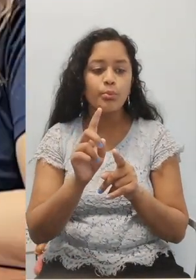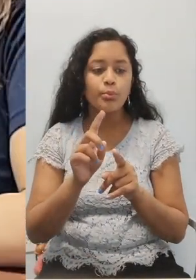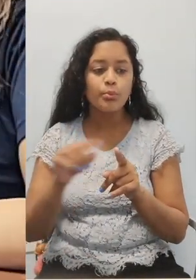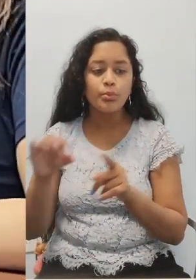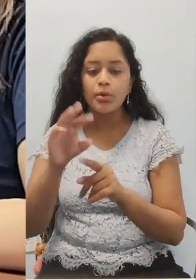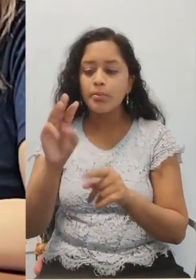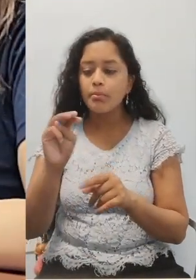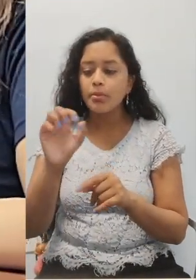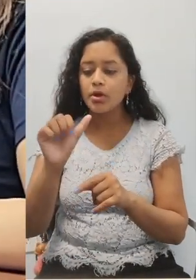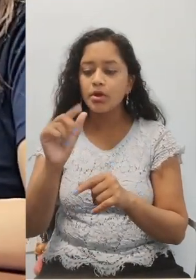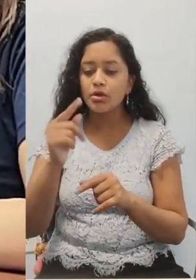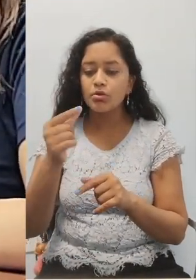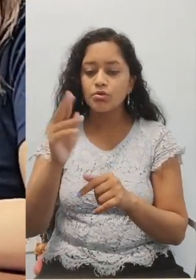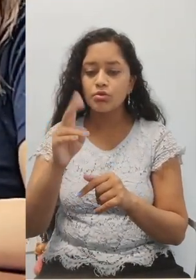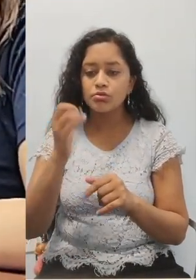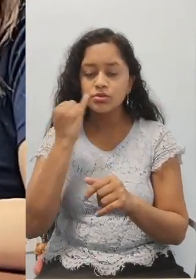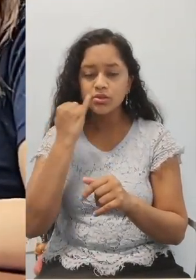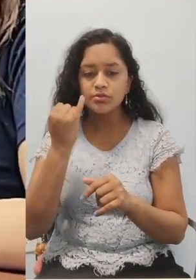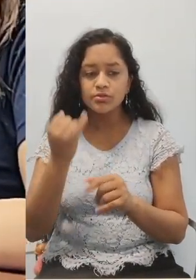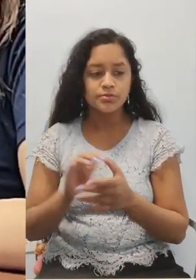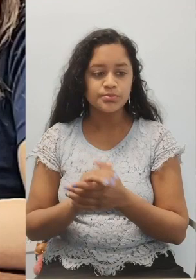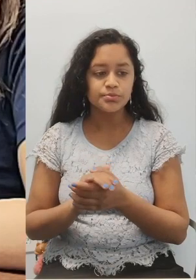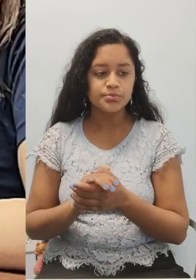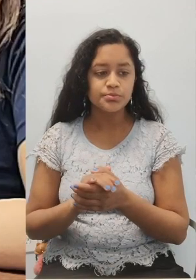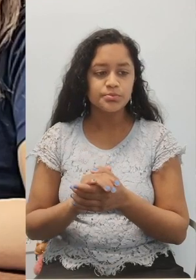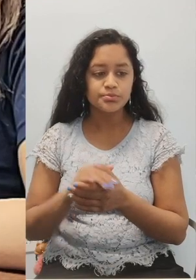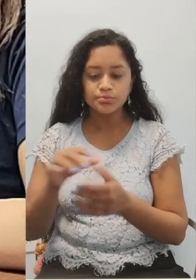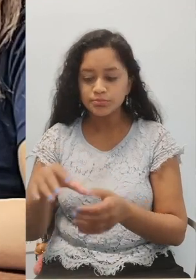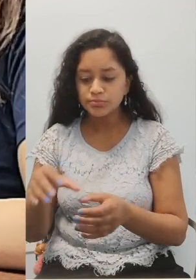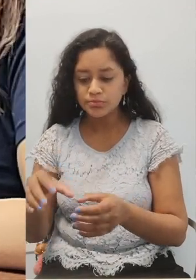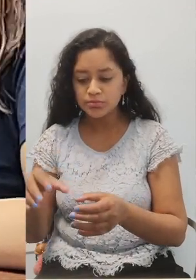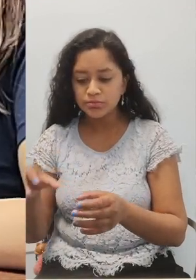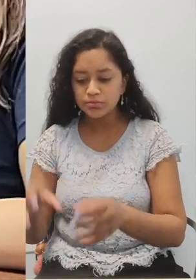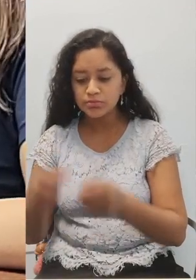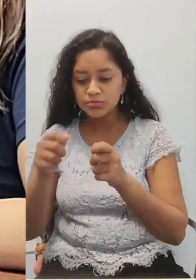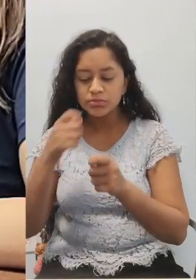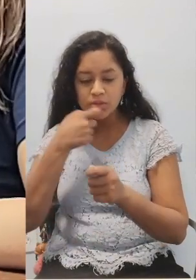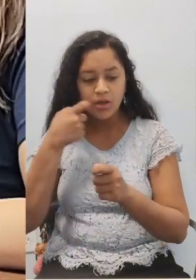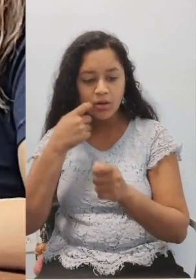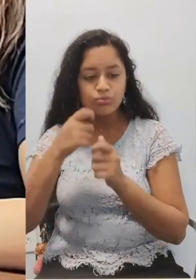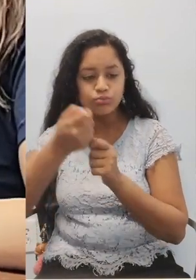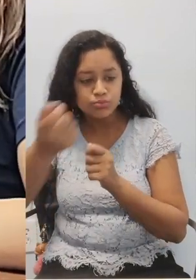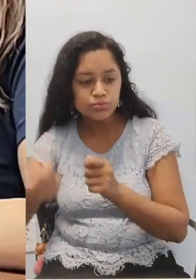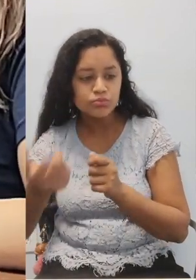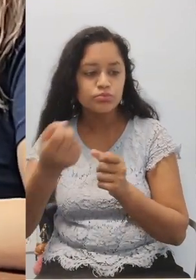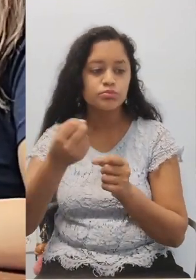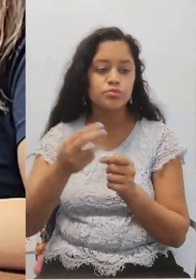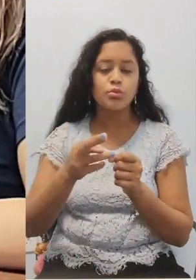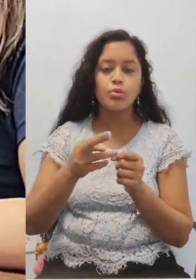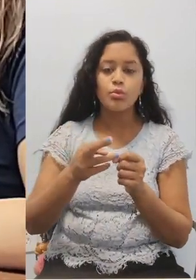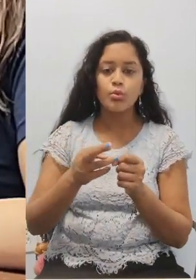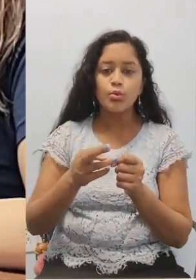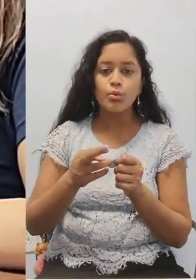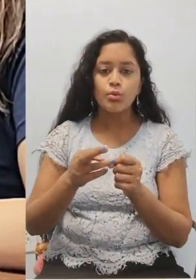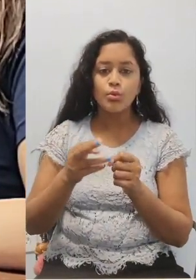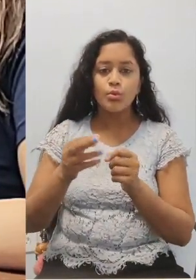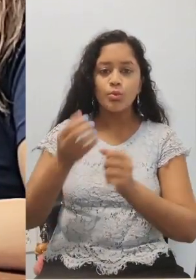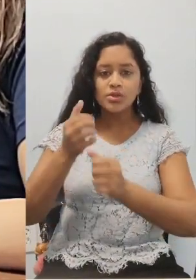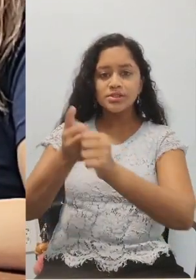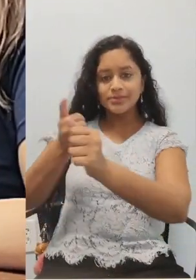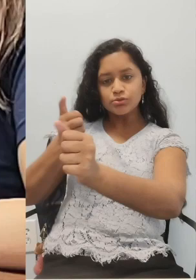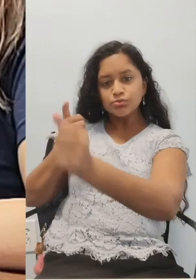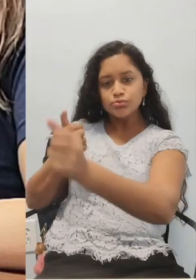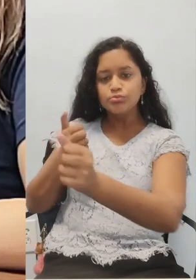you can continue fishing. What if like a shark dies, just like after you catch it and the shark dies, but you didn't mean to kill